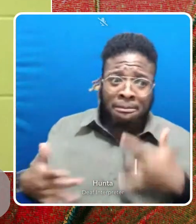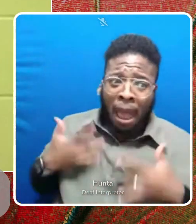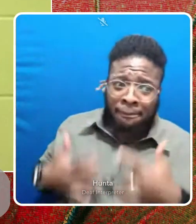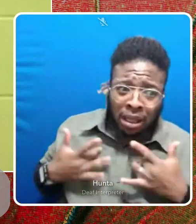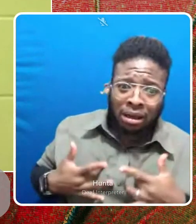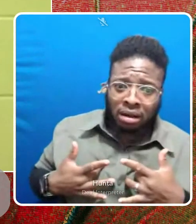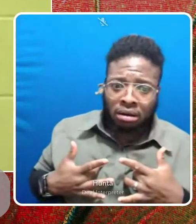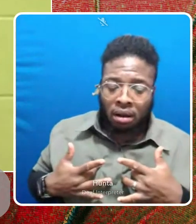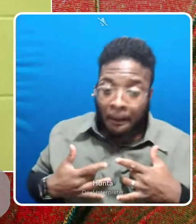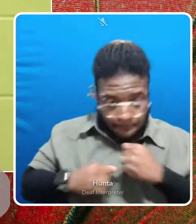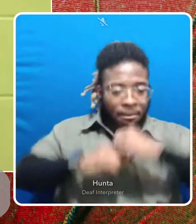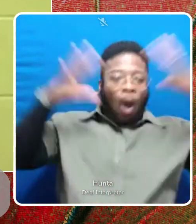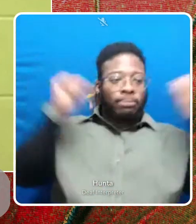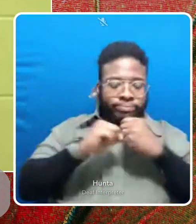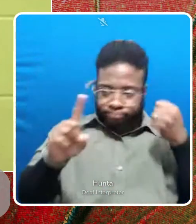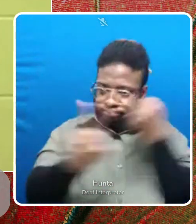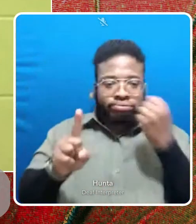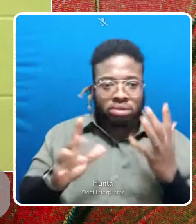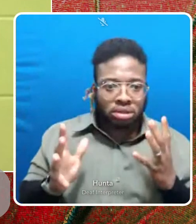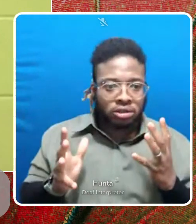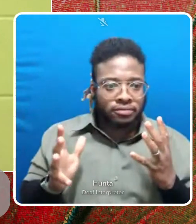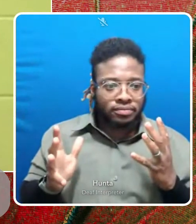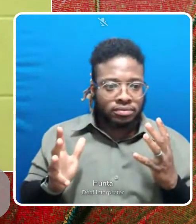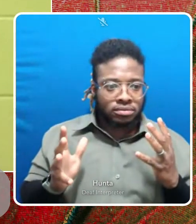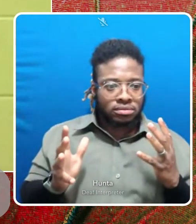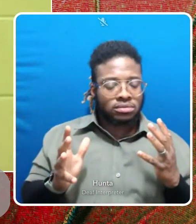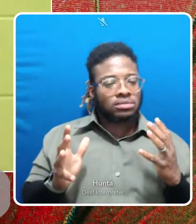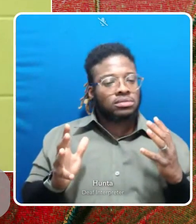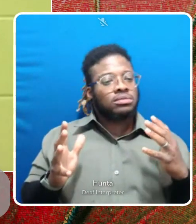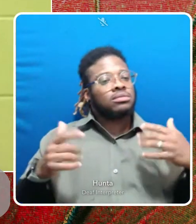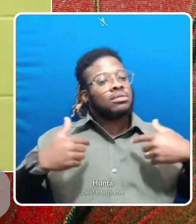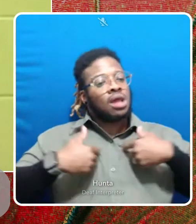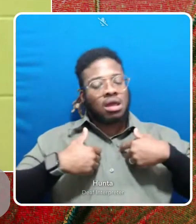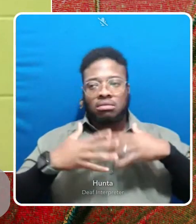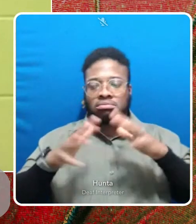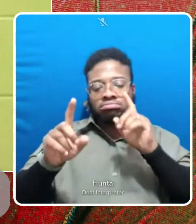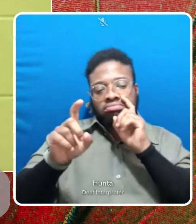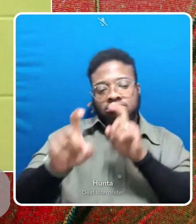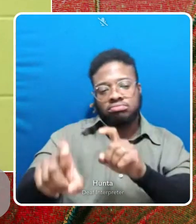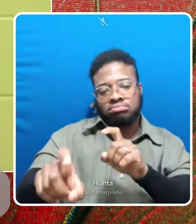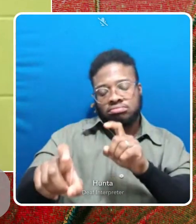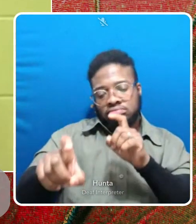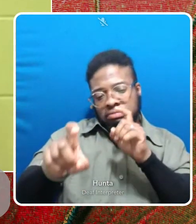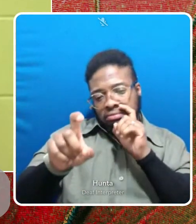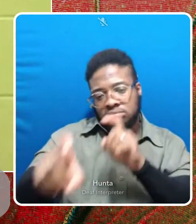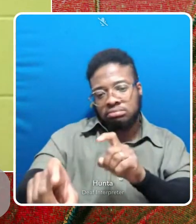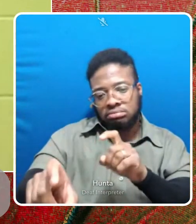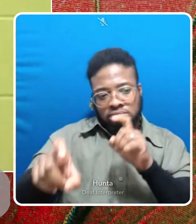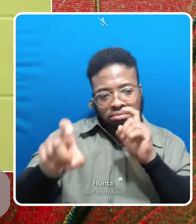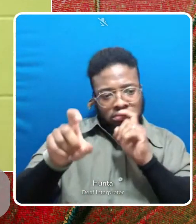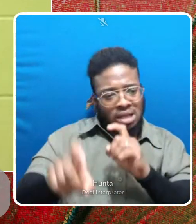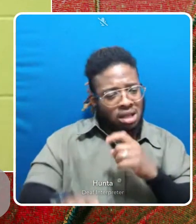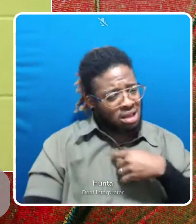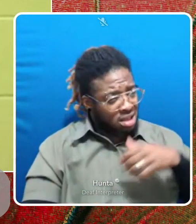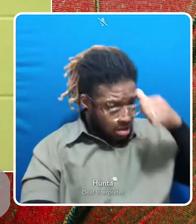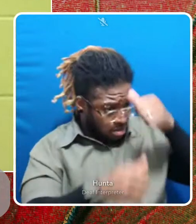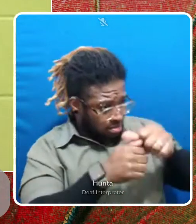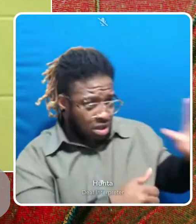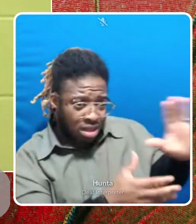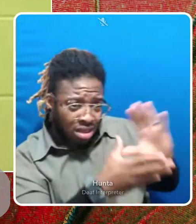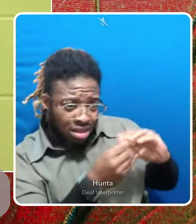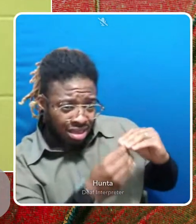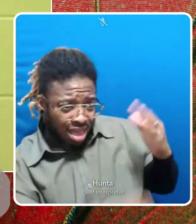cried, remembering the way I said, I love you, and the way she said, ugh, you know, Madison, I'm not